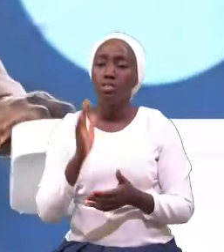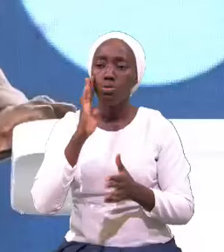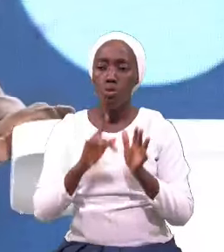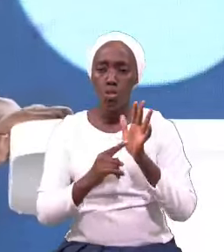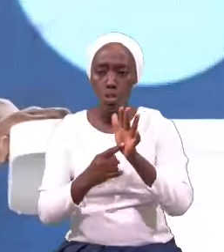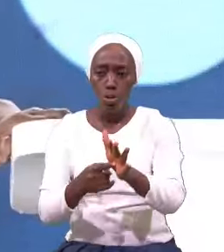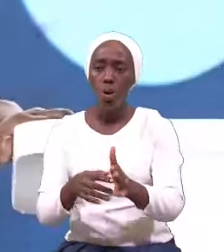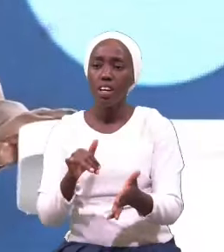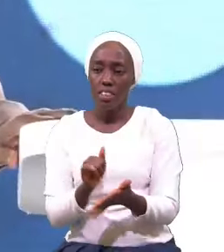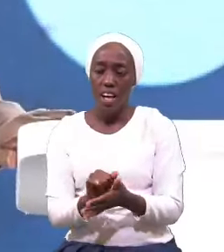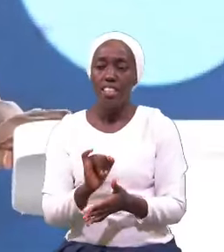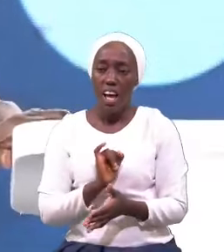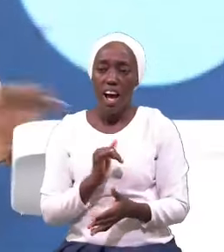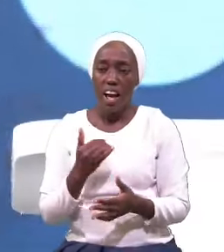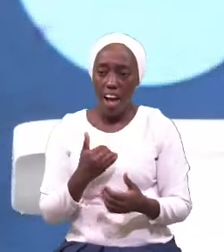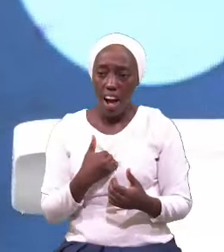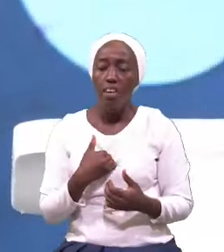the power.